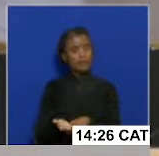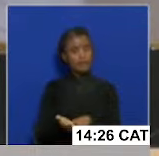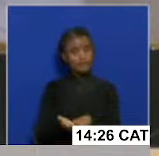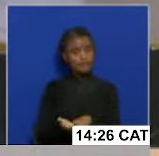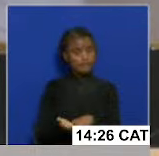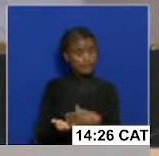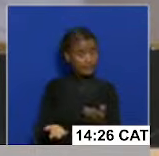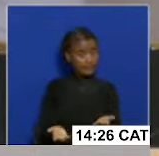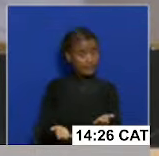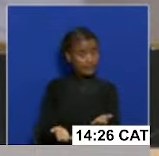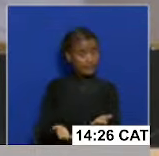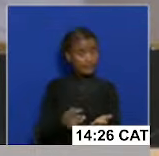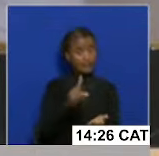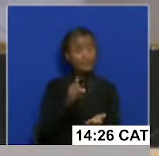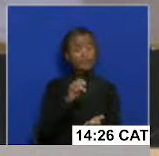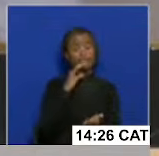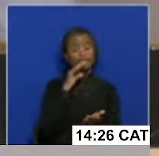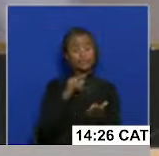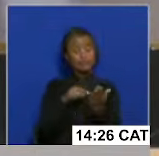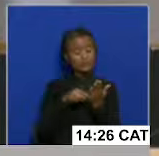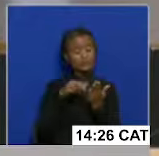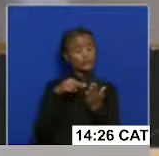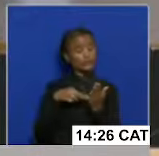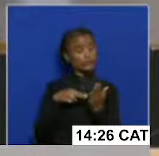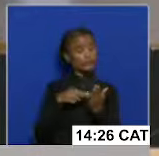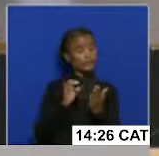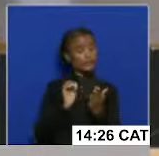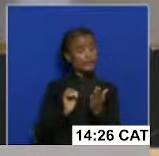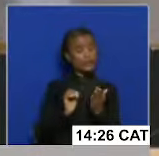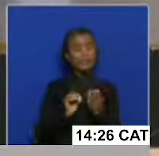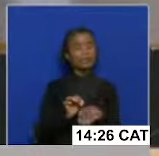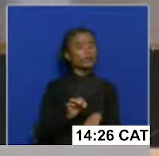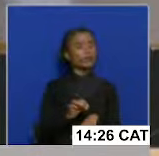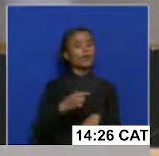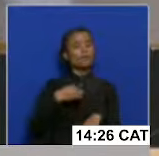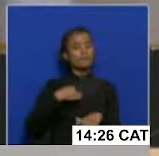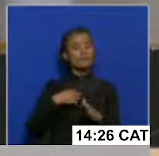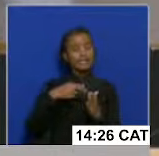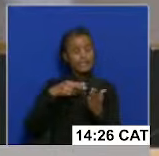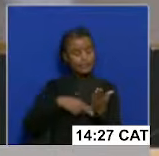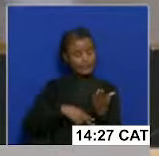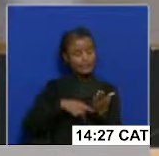I did read, but not with understanding.